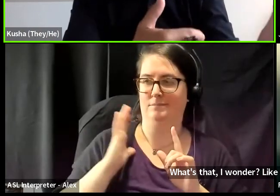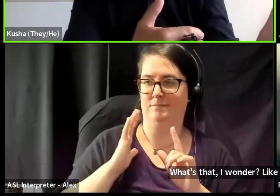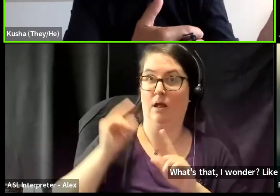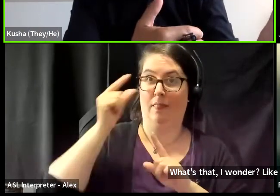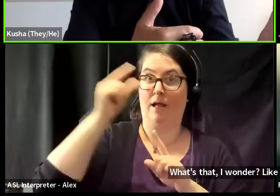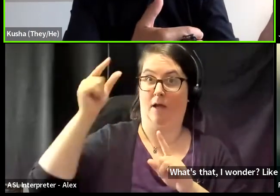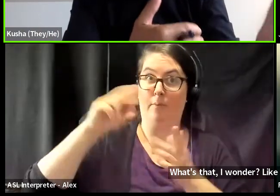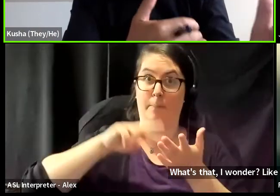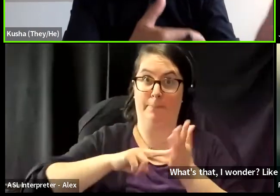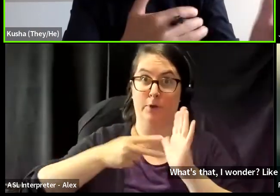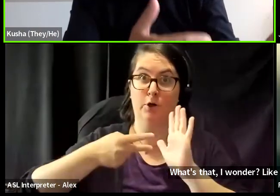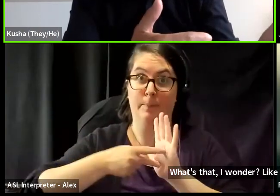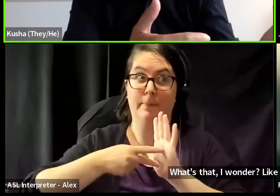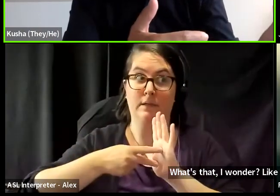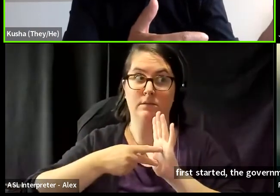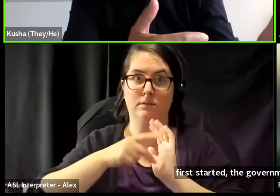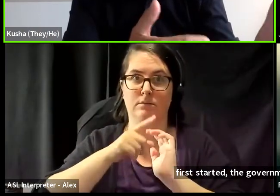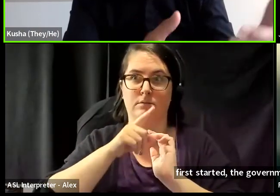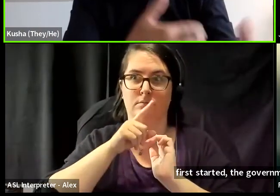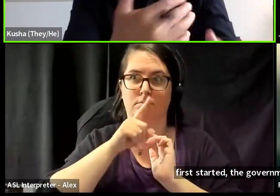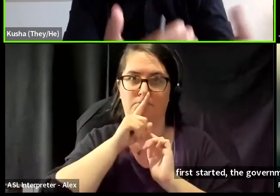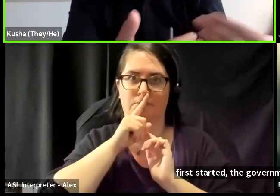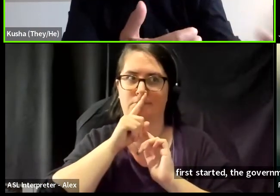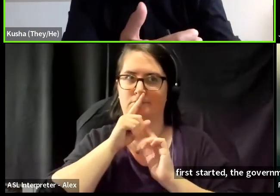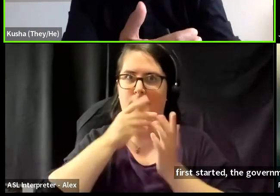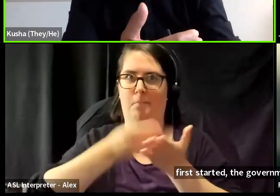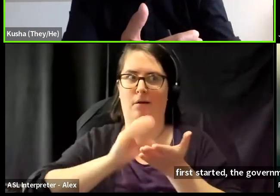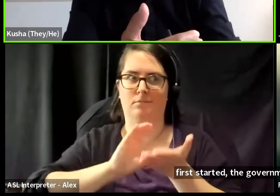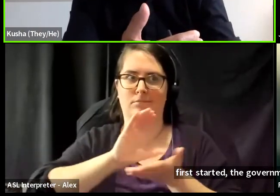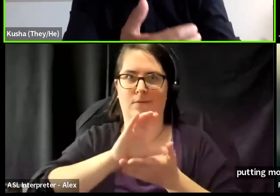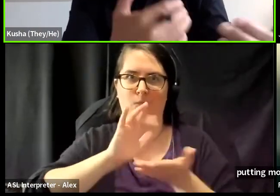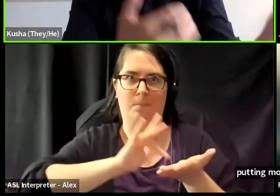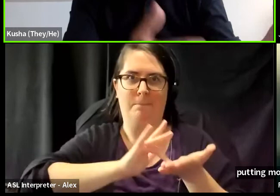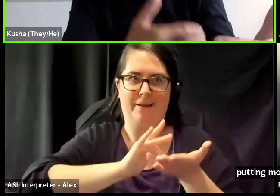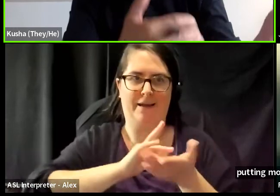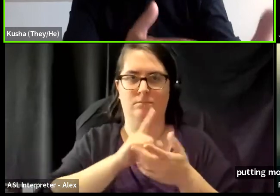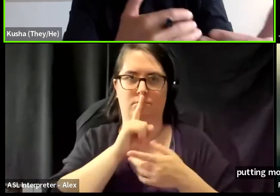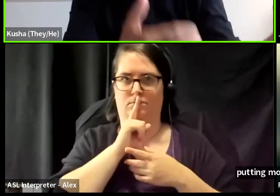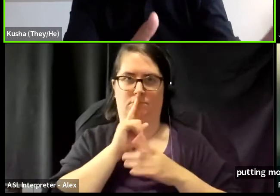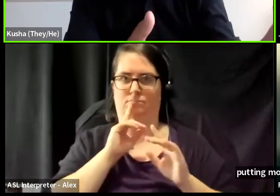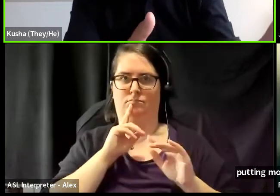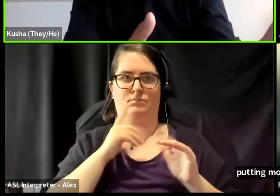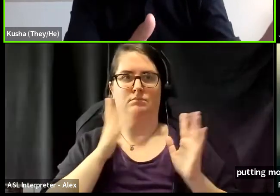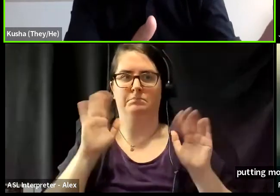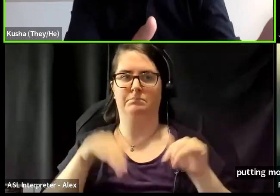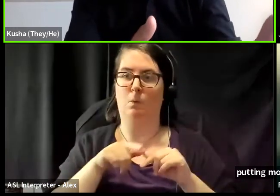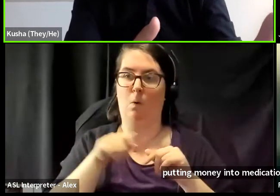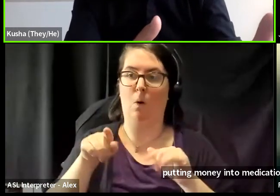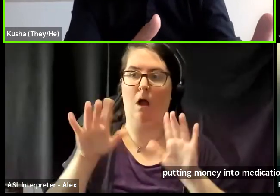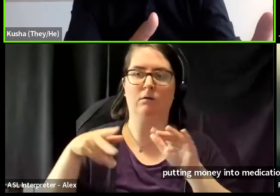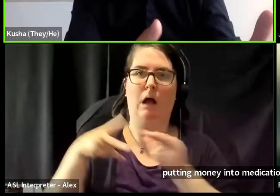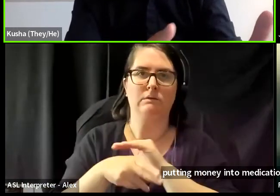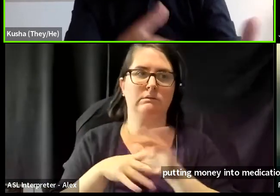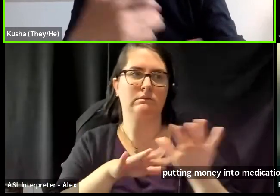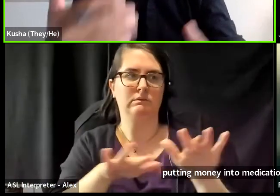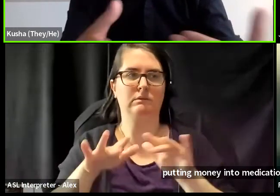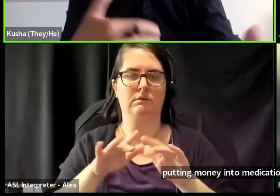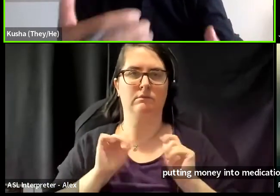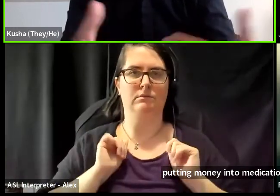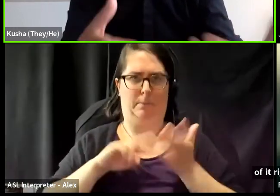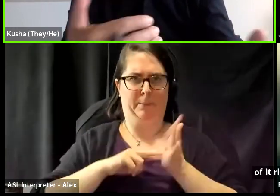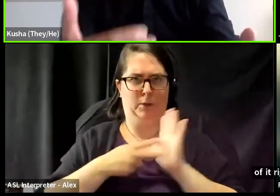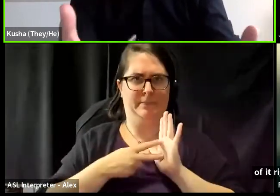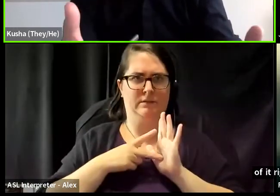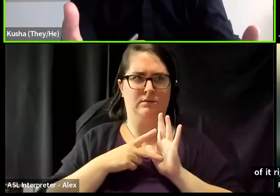intentionally wasn't putting money into medication or cutting off people off of it, right? And I feel like that's